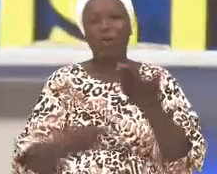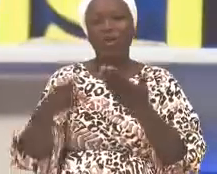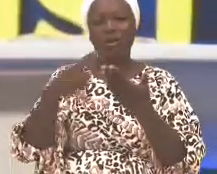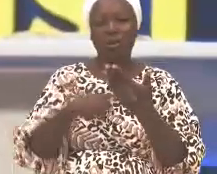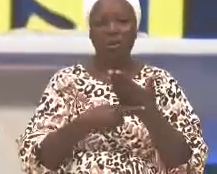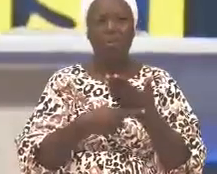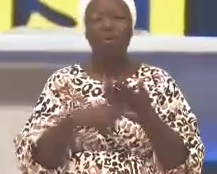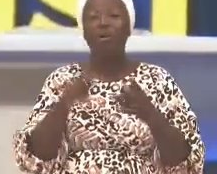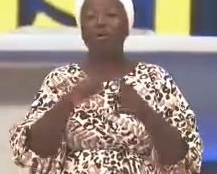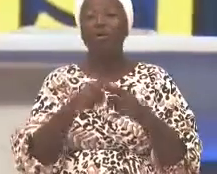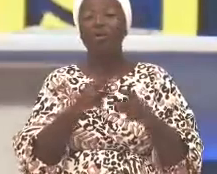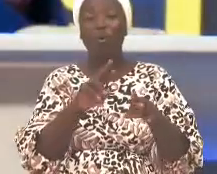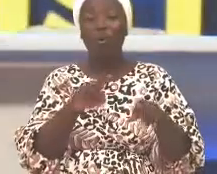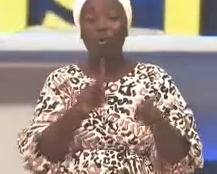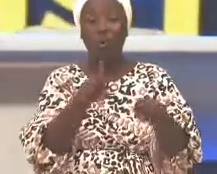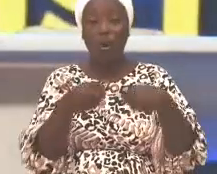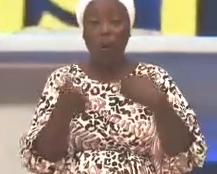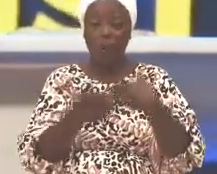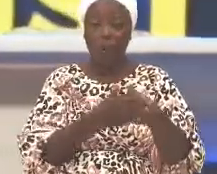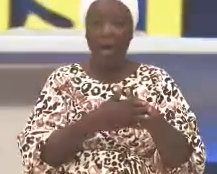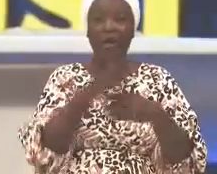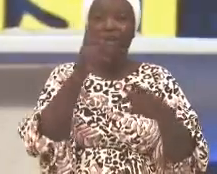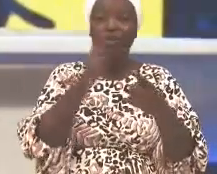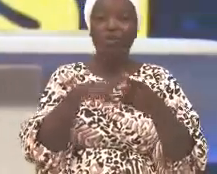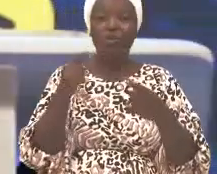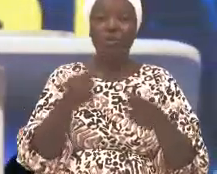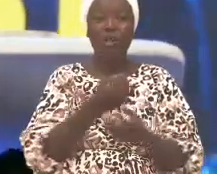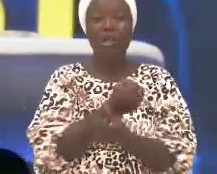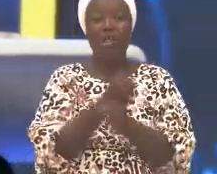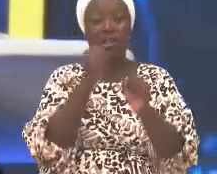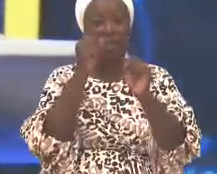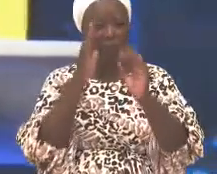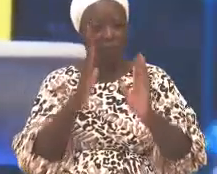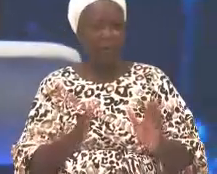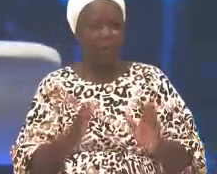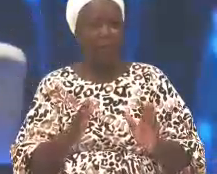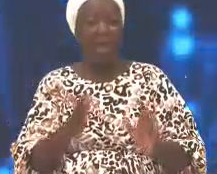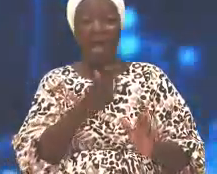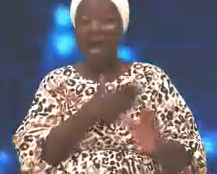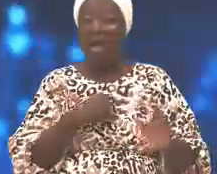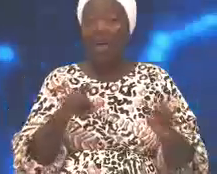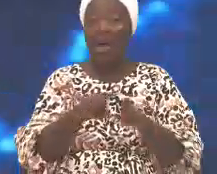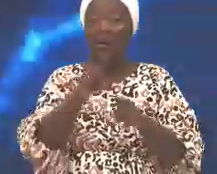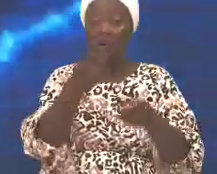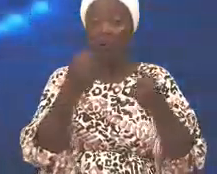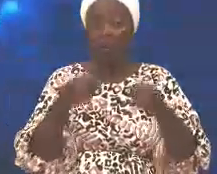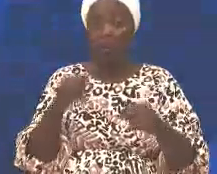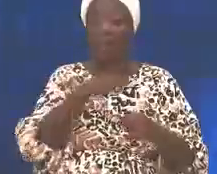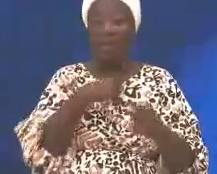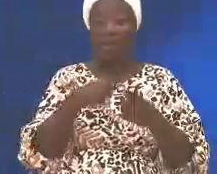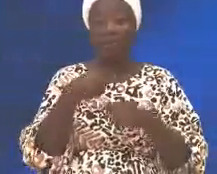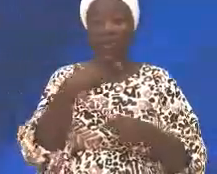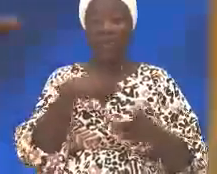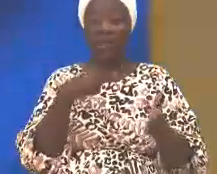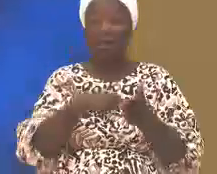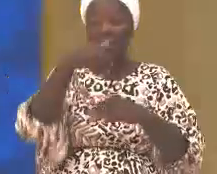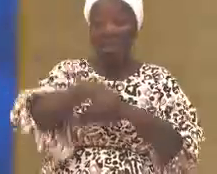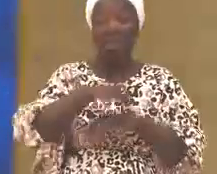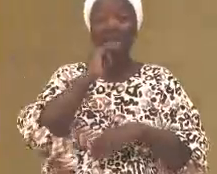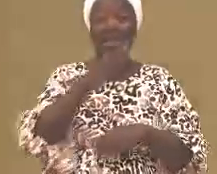to return to the Redeemer. And as you come and you say, tonight is my night,